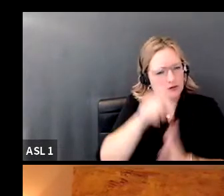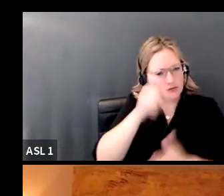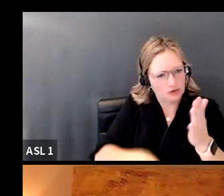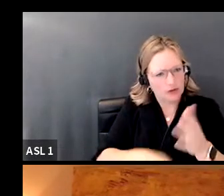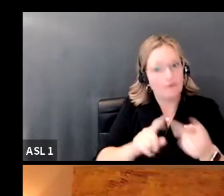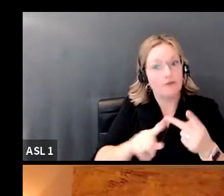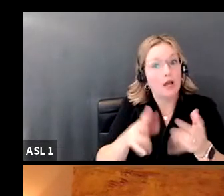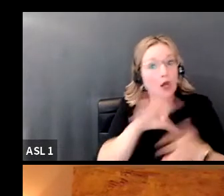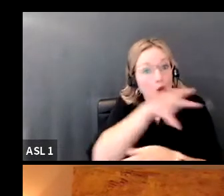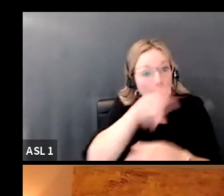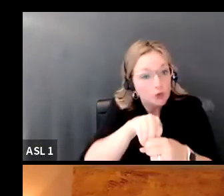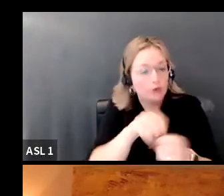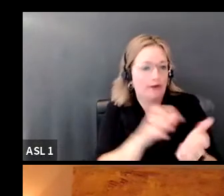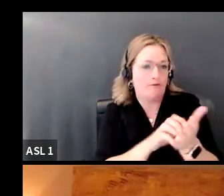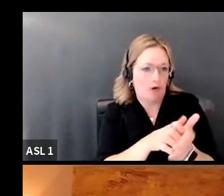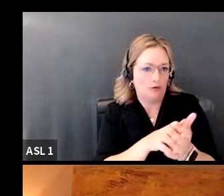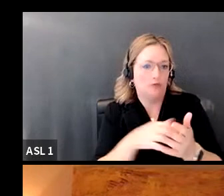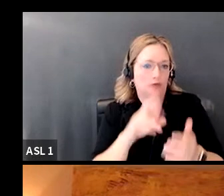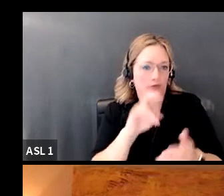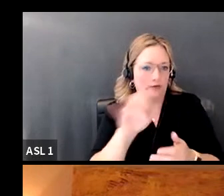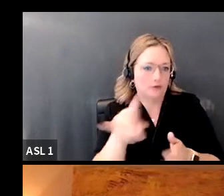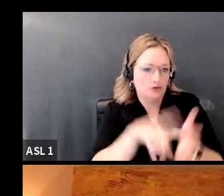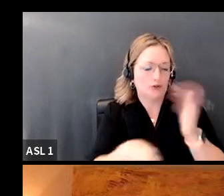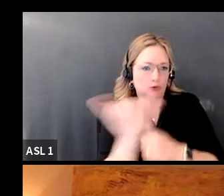checks thank you